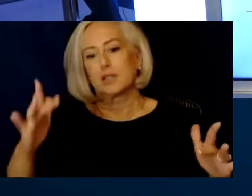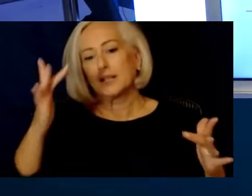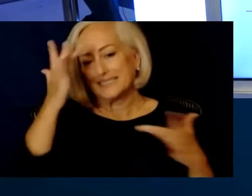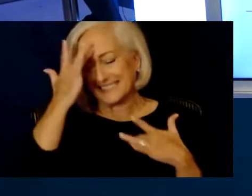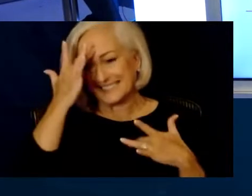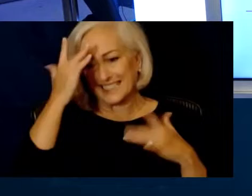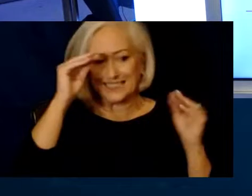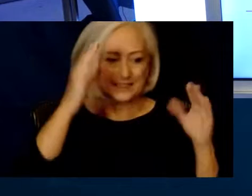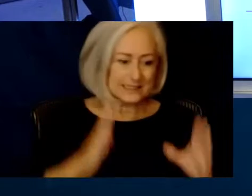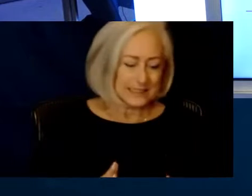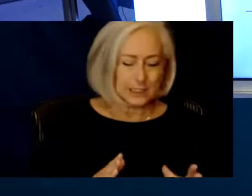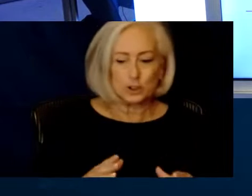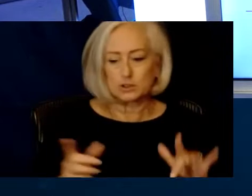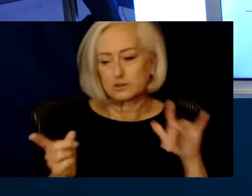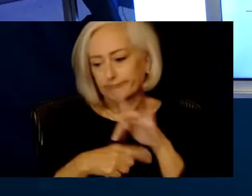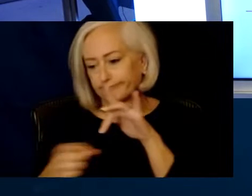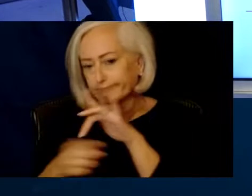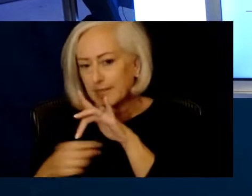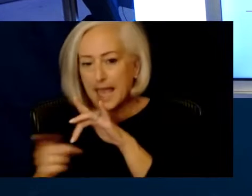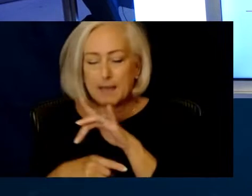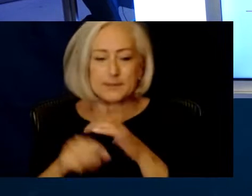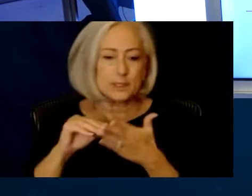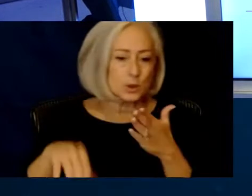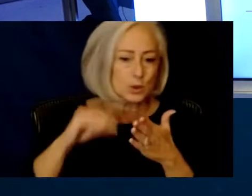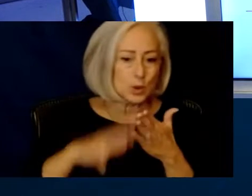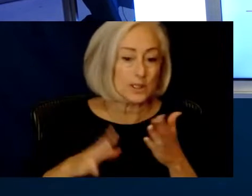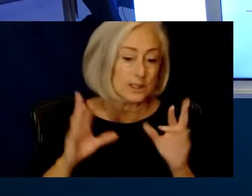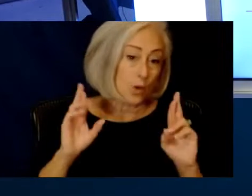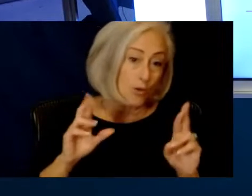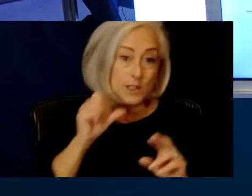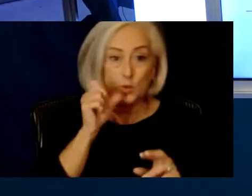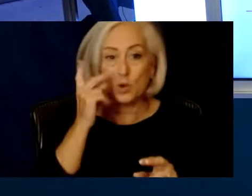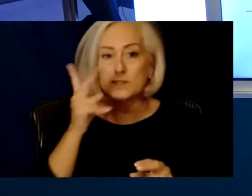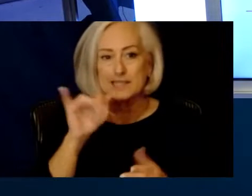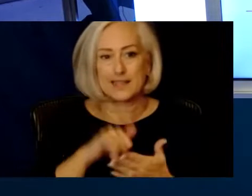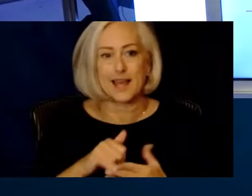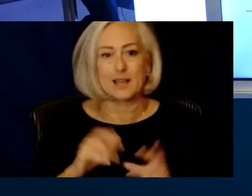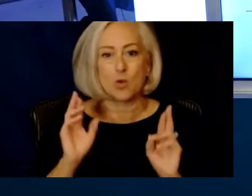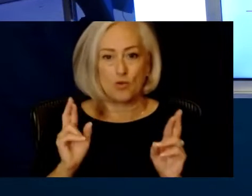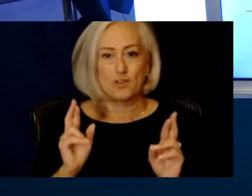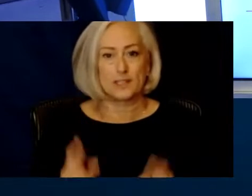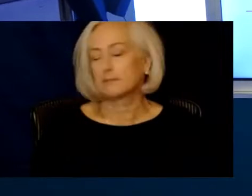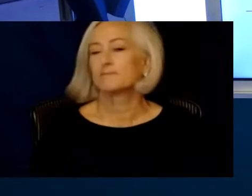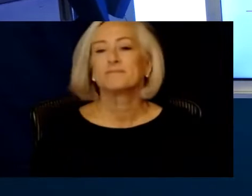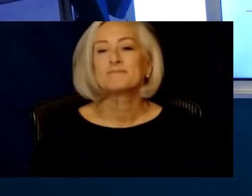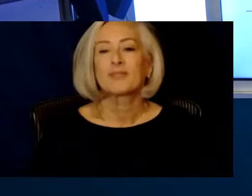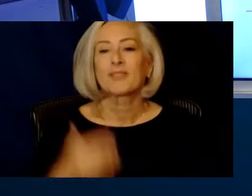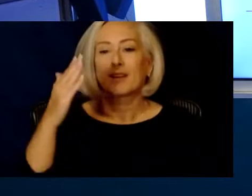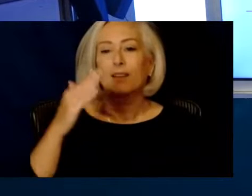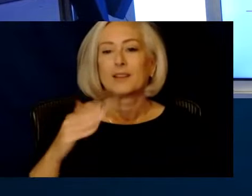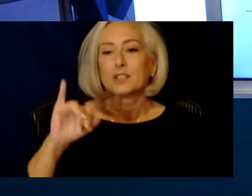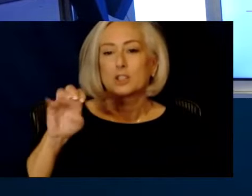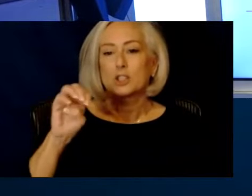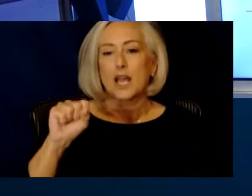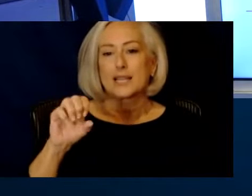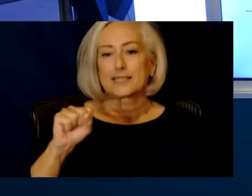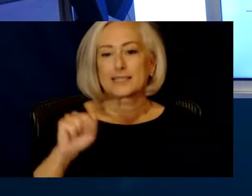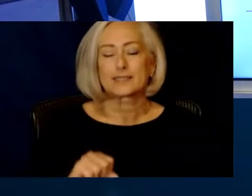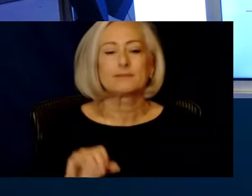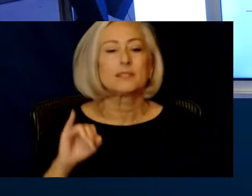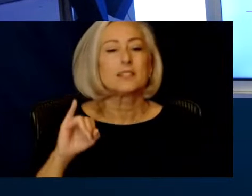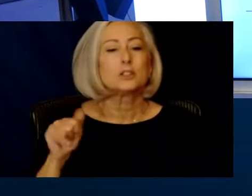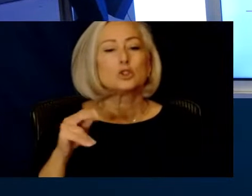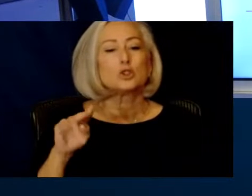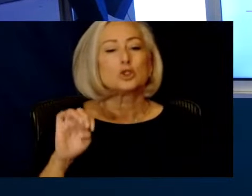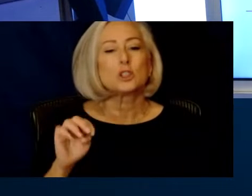differently. Hopefully we're not going to see that, though. Yeah, hopefully not. Okay, Jess. All right, Jean wants to know, what do we have to do to